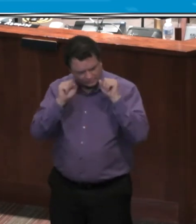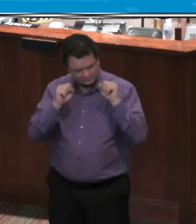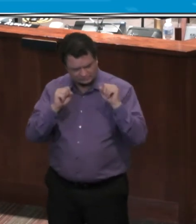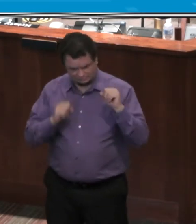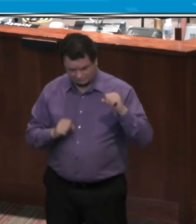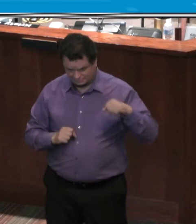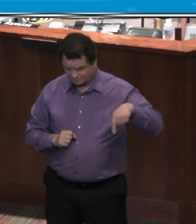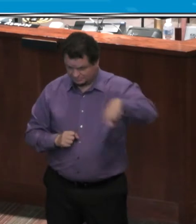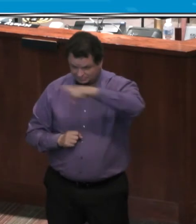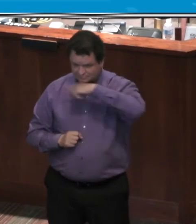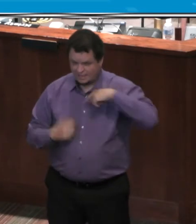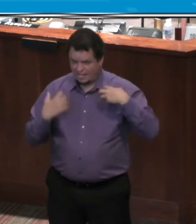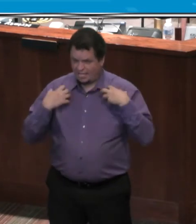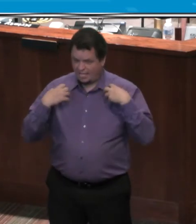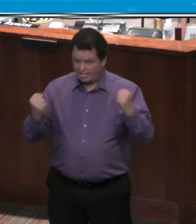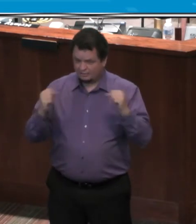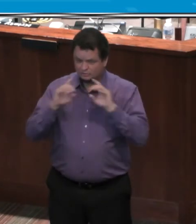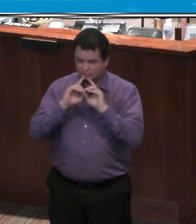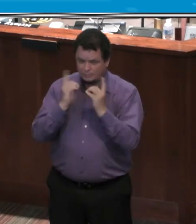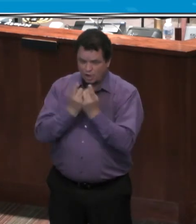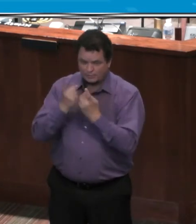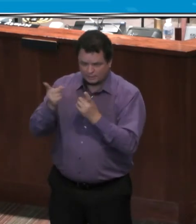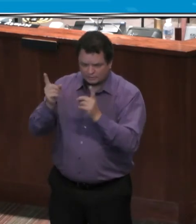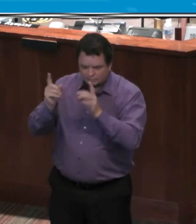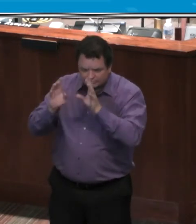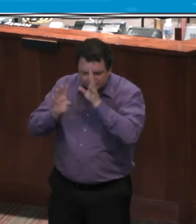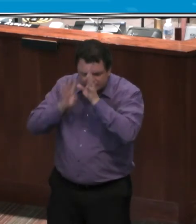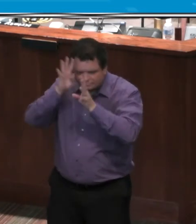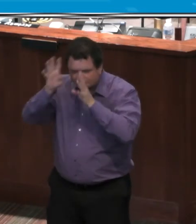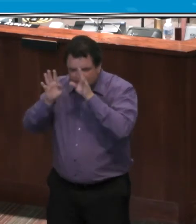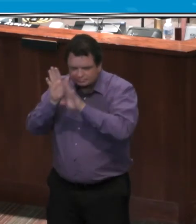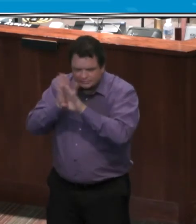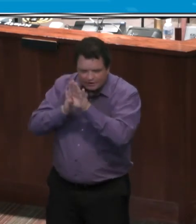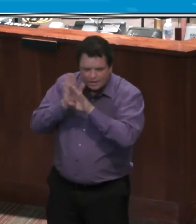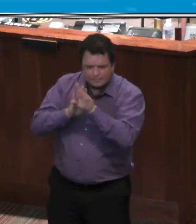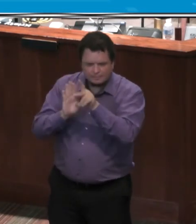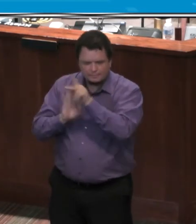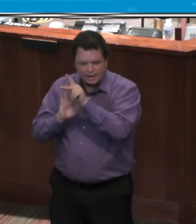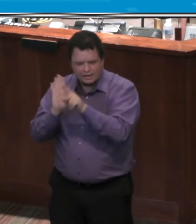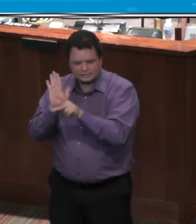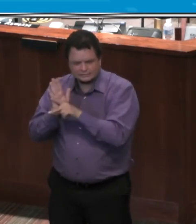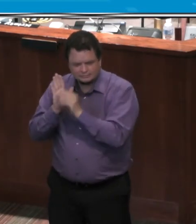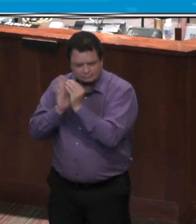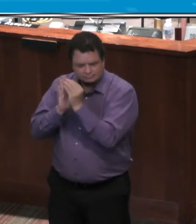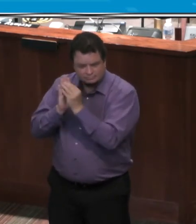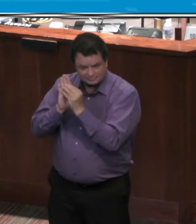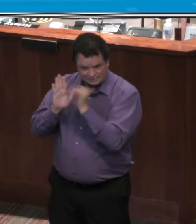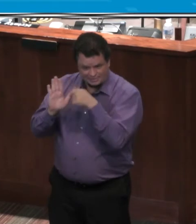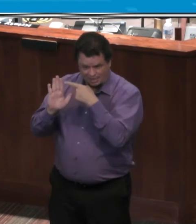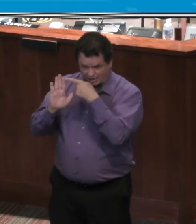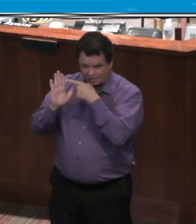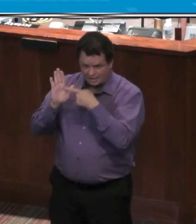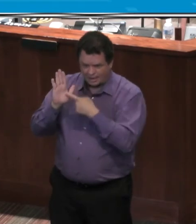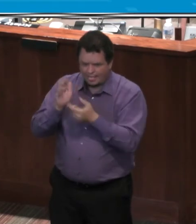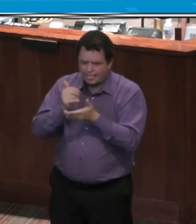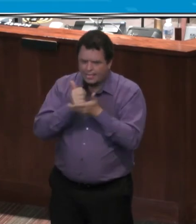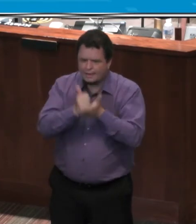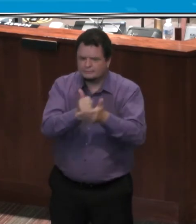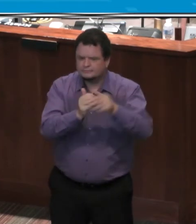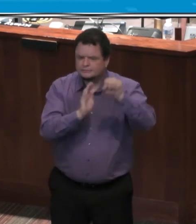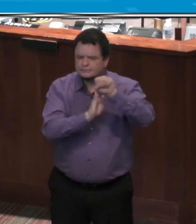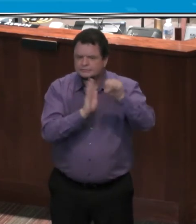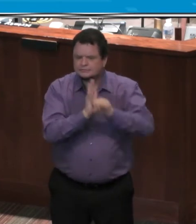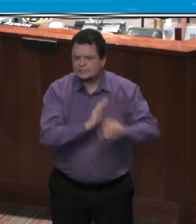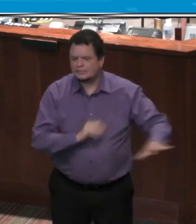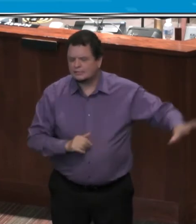up with policy innovation that helps inform the state's response. I just think that's excellent. I love that.